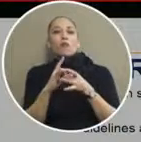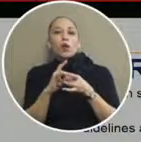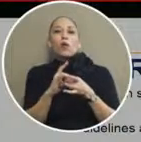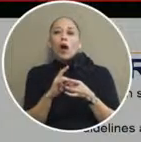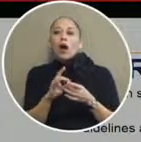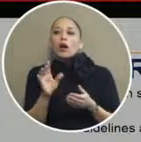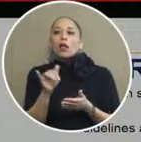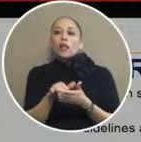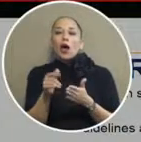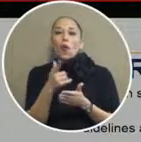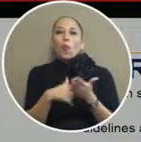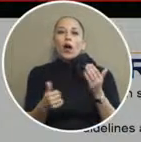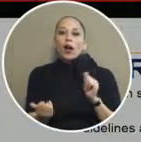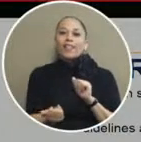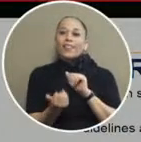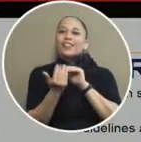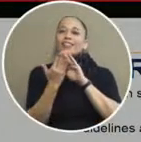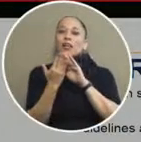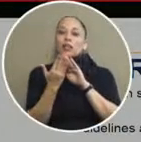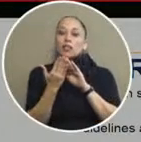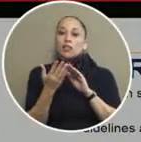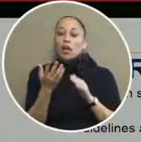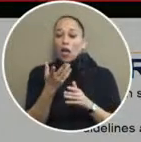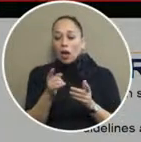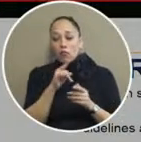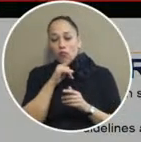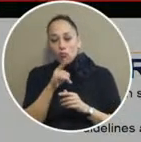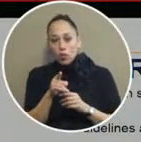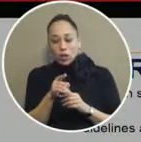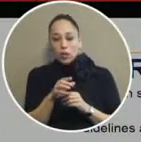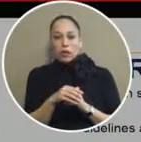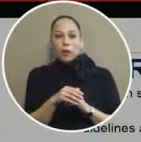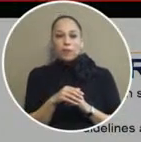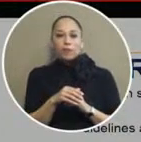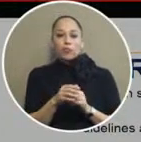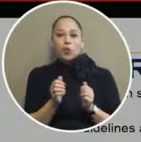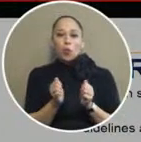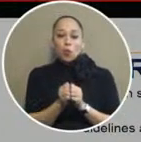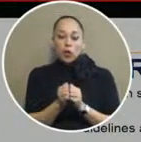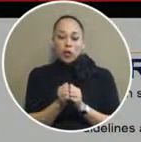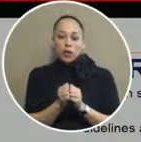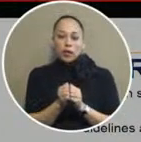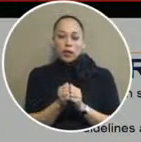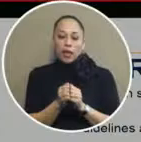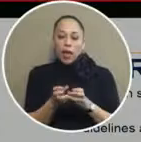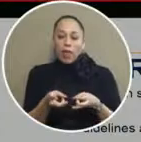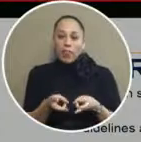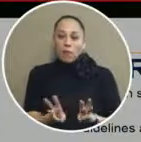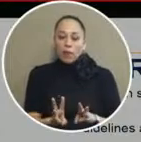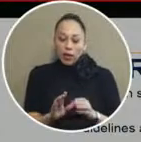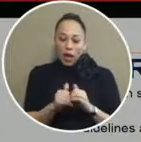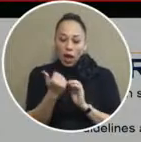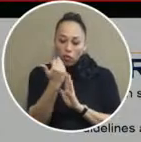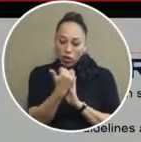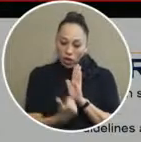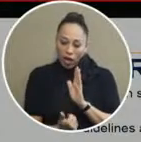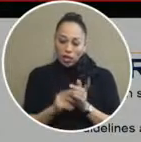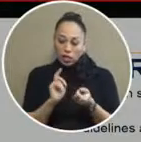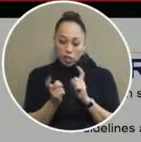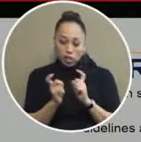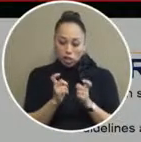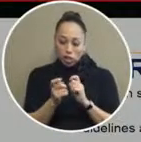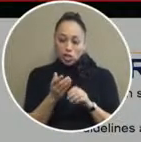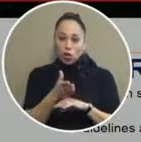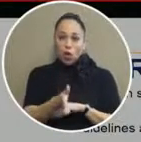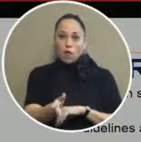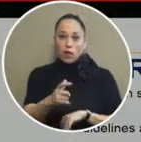regardless of what the challenges have been. Quite frankly, with the way that the guidance has changed over